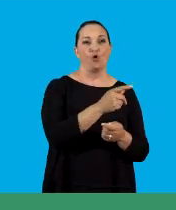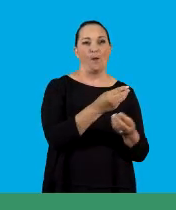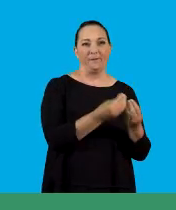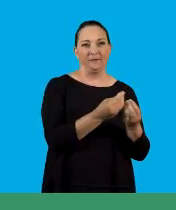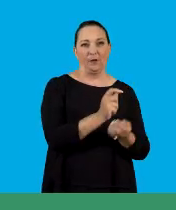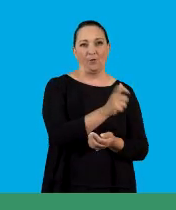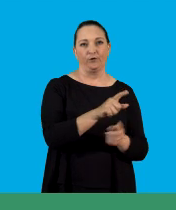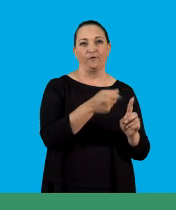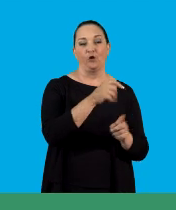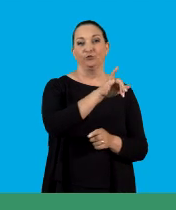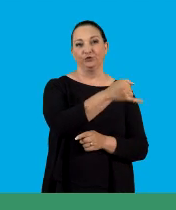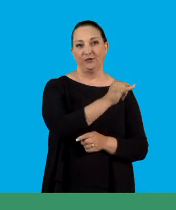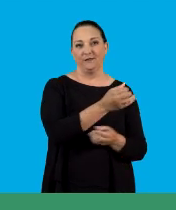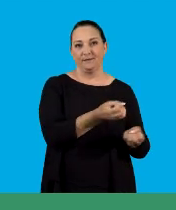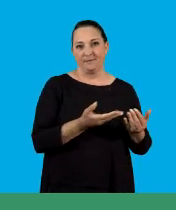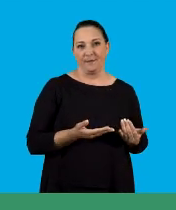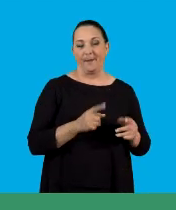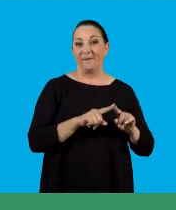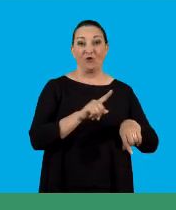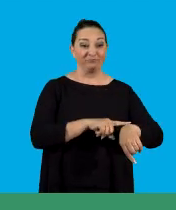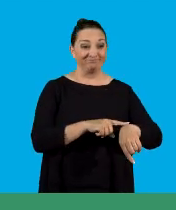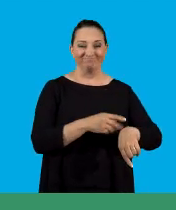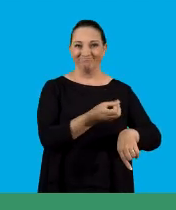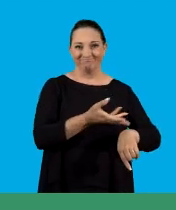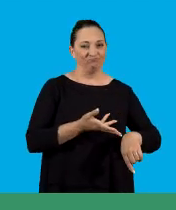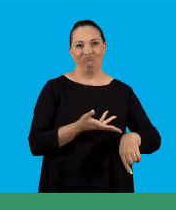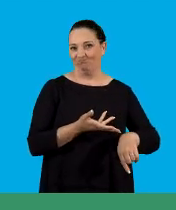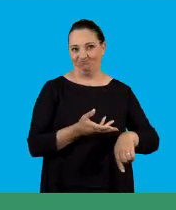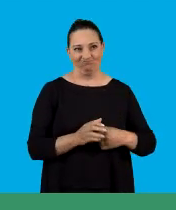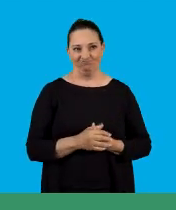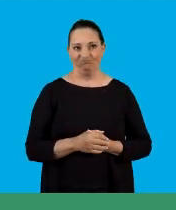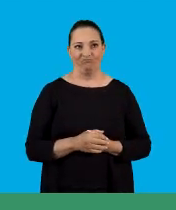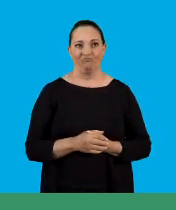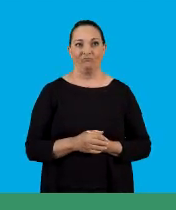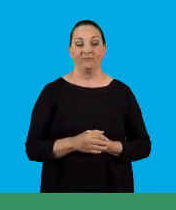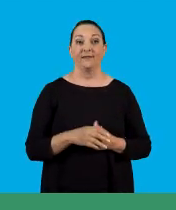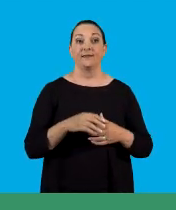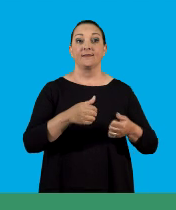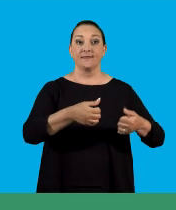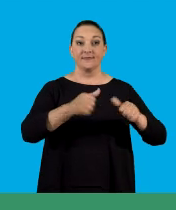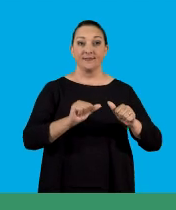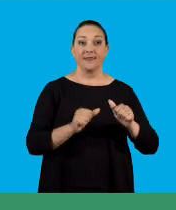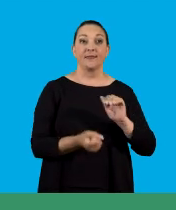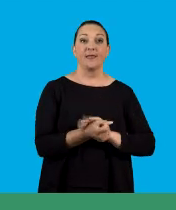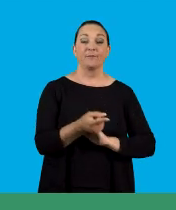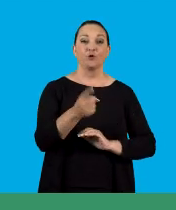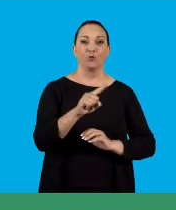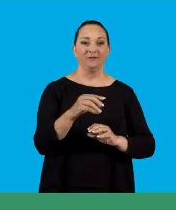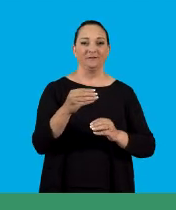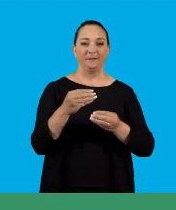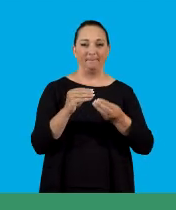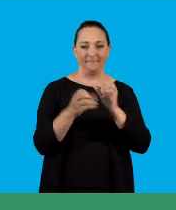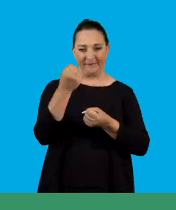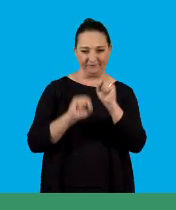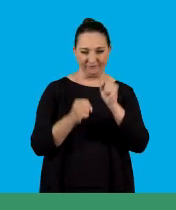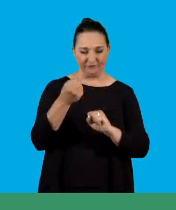JJ suppliers who did not deliver on time. This results in delays